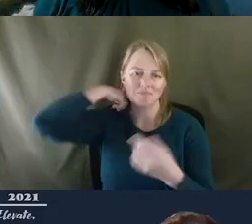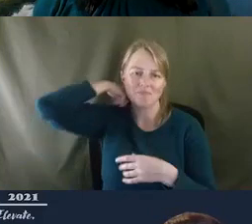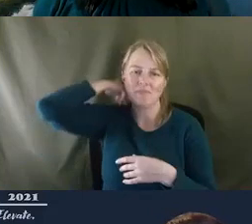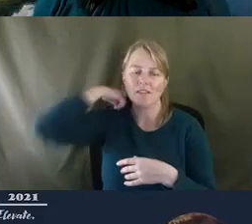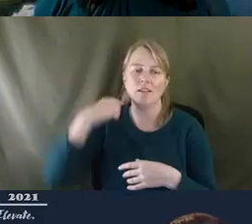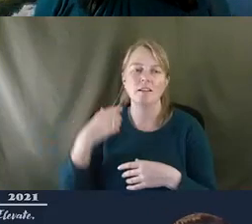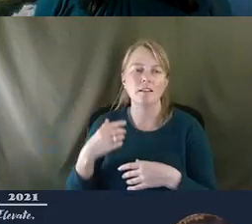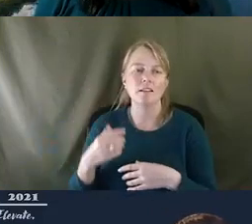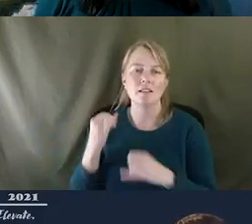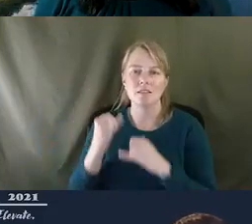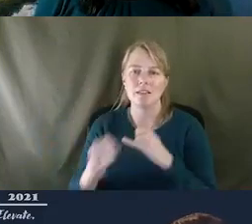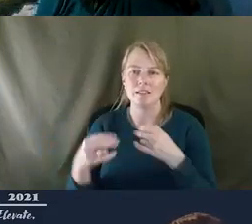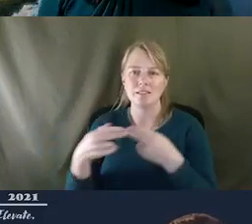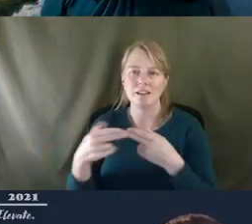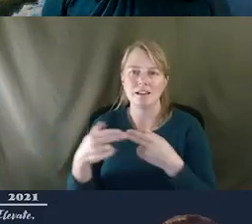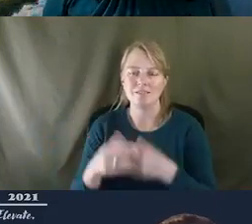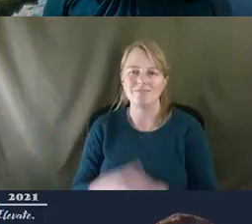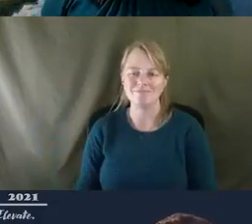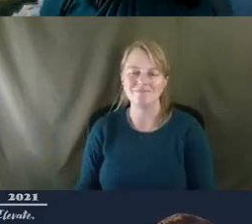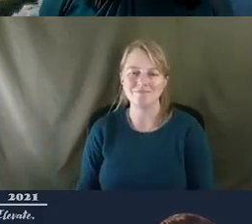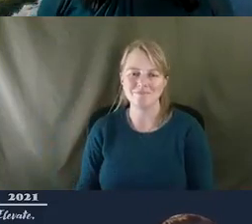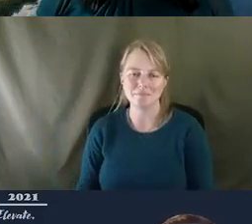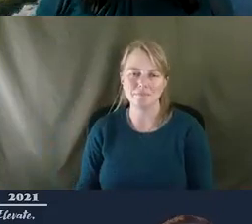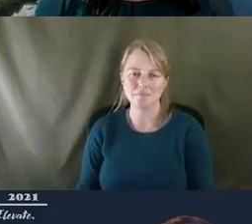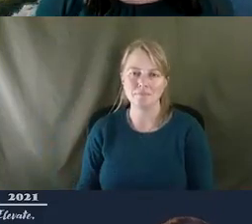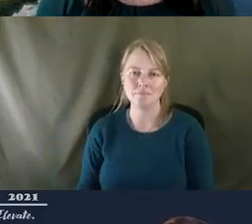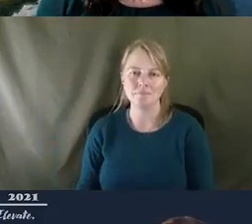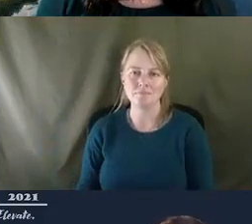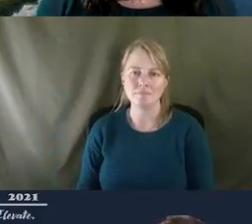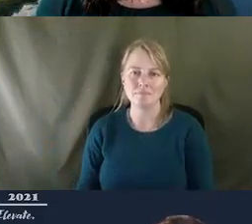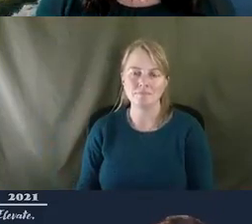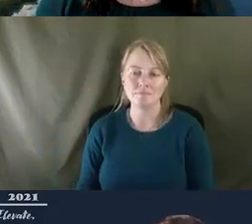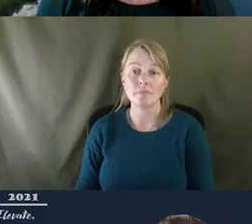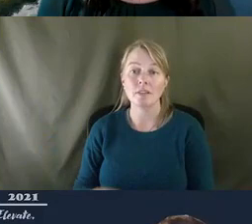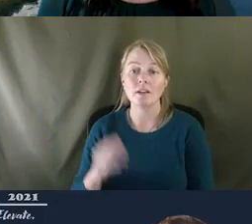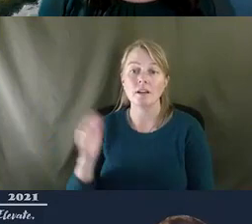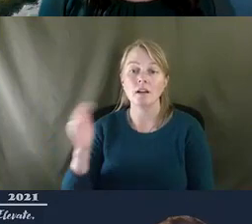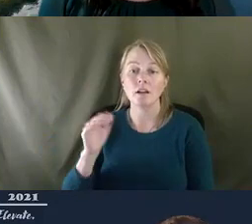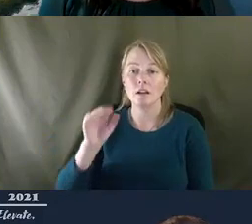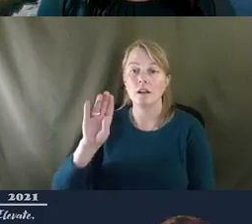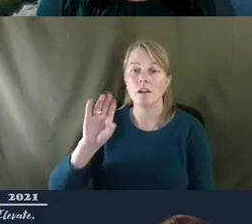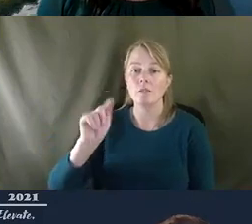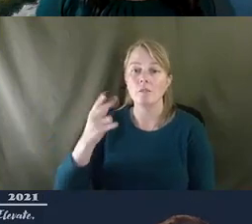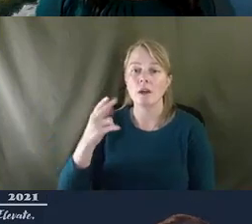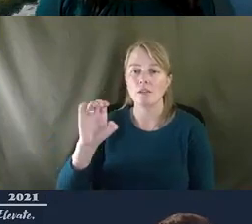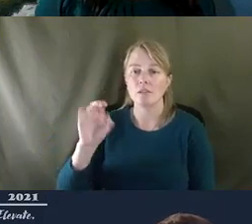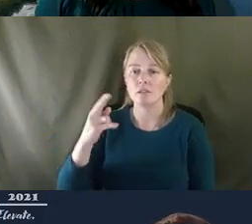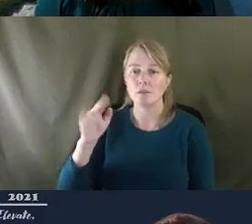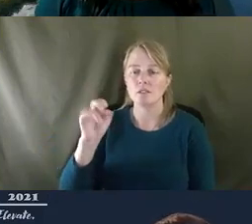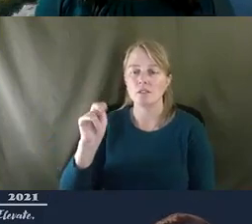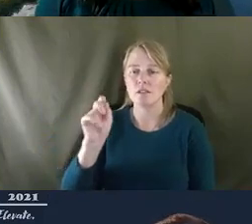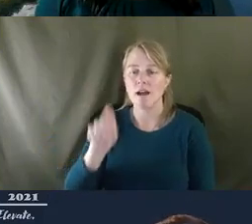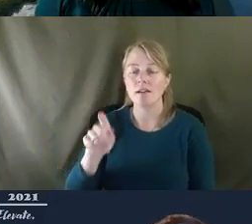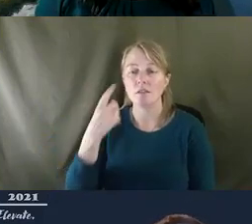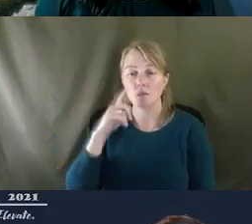my list line. That's how you can reach me. Great. And then Beth Christian's asking, so in